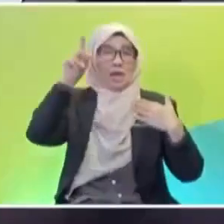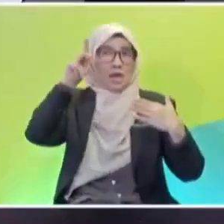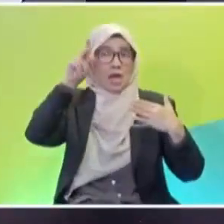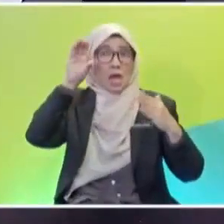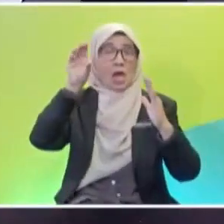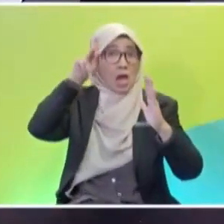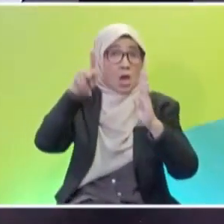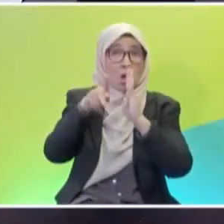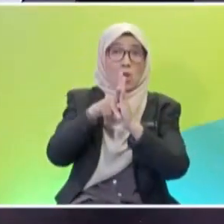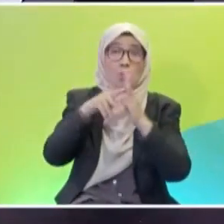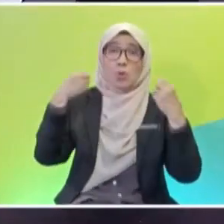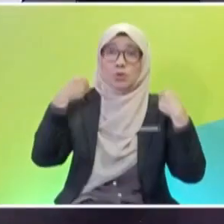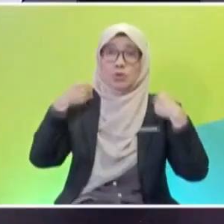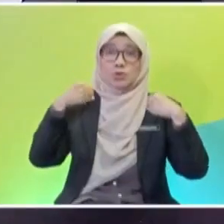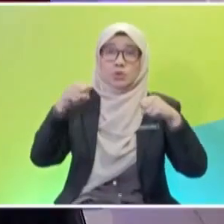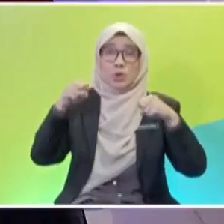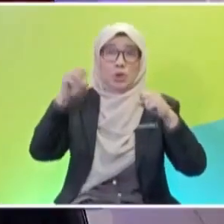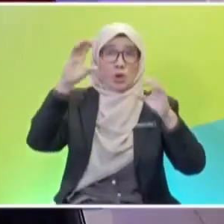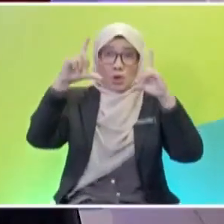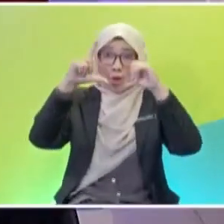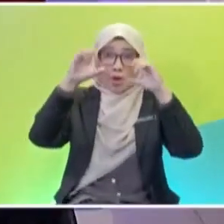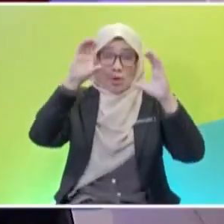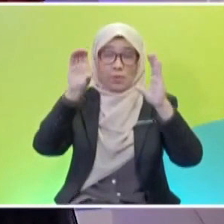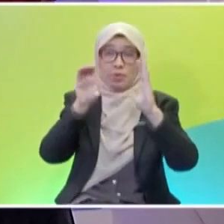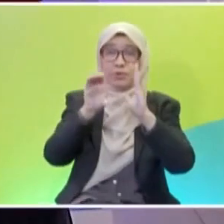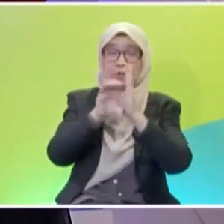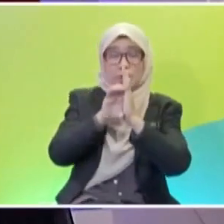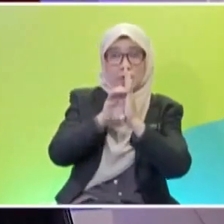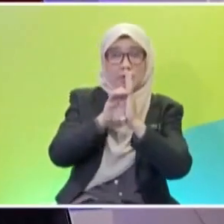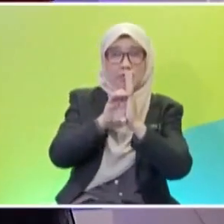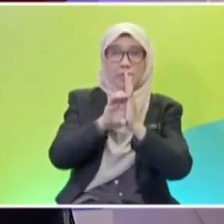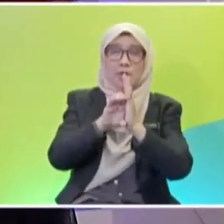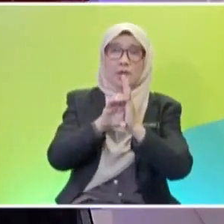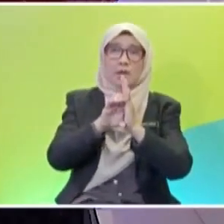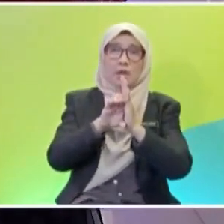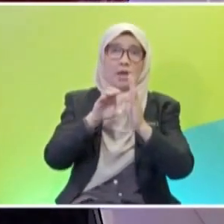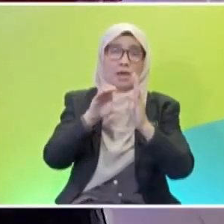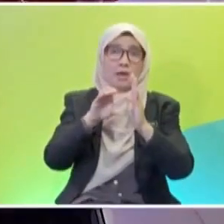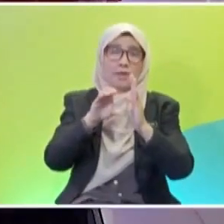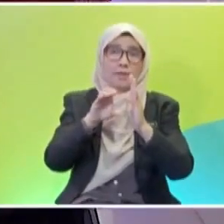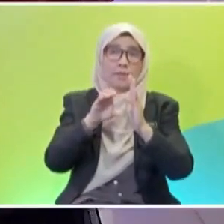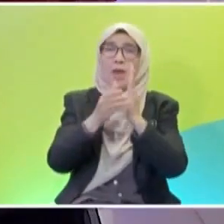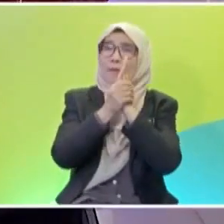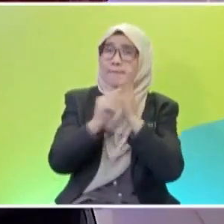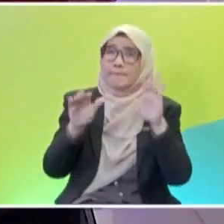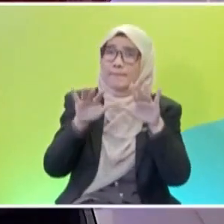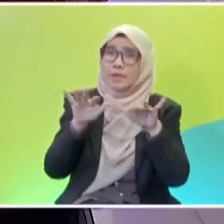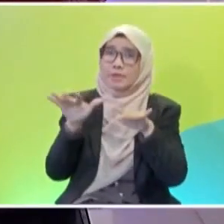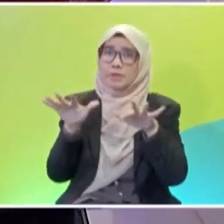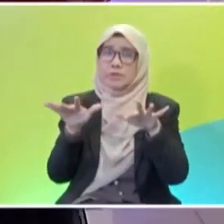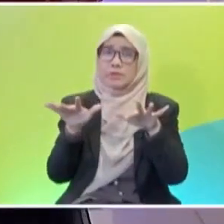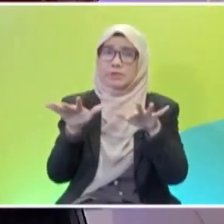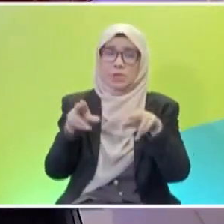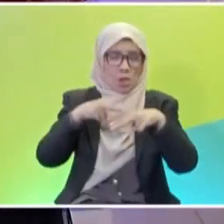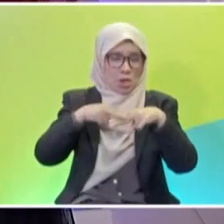photograph, manipulation, right. and unrealistic. And these are some of the words mm-hmm. that they are going to find as they read the